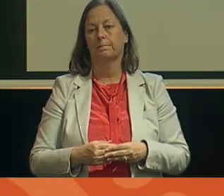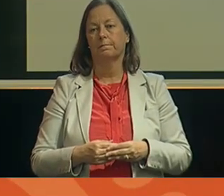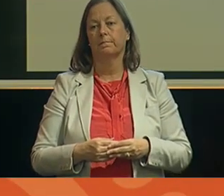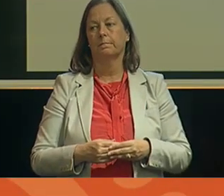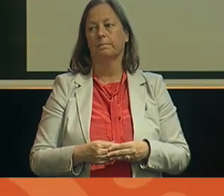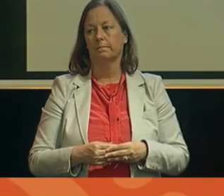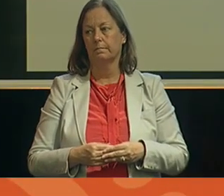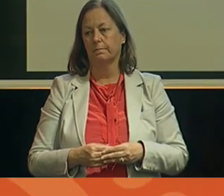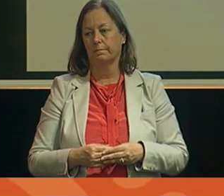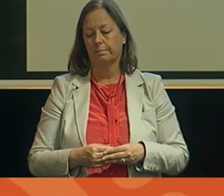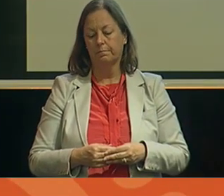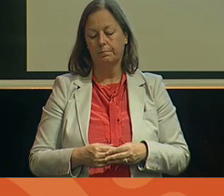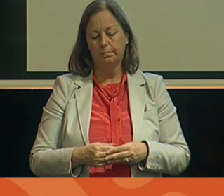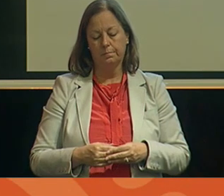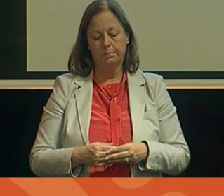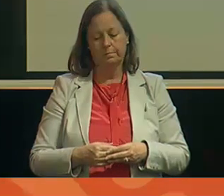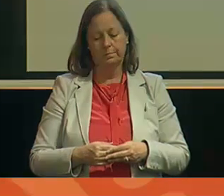The impact of the law.